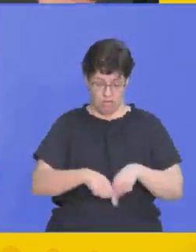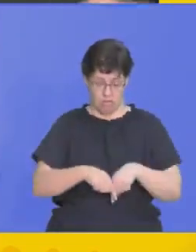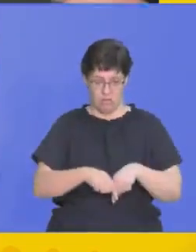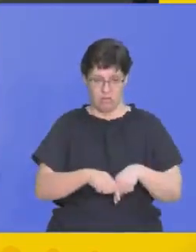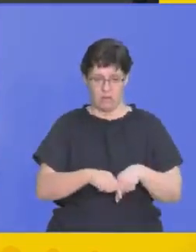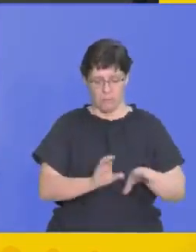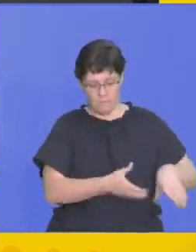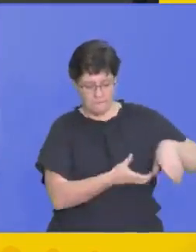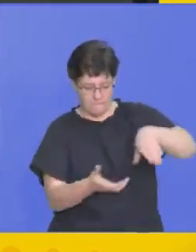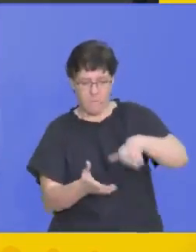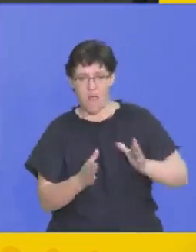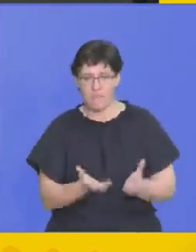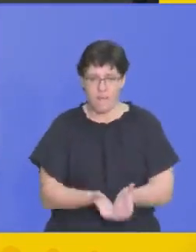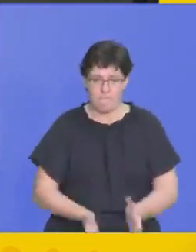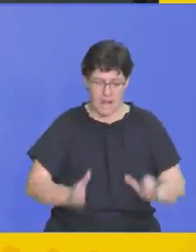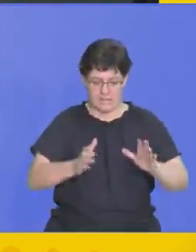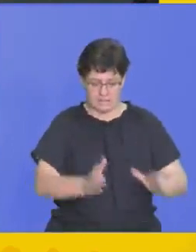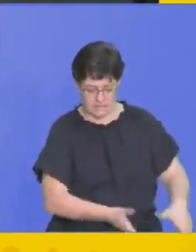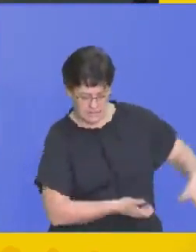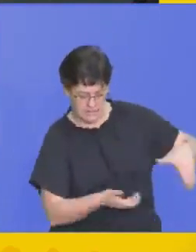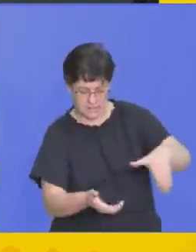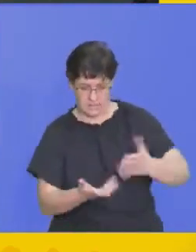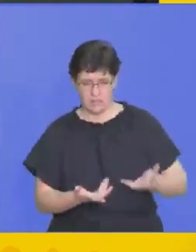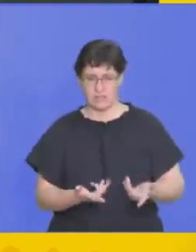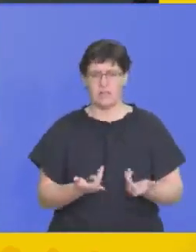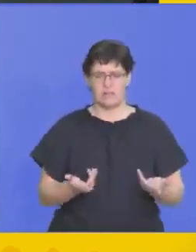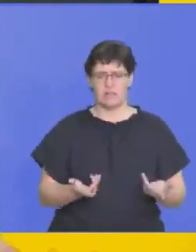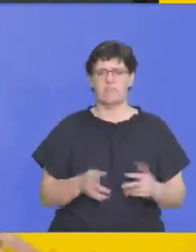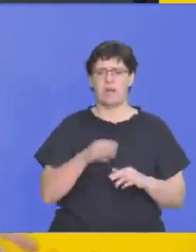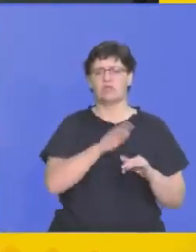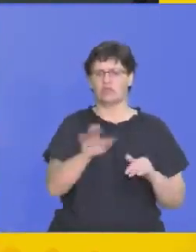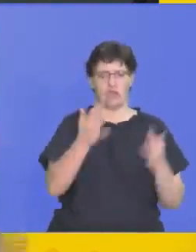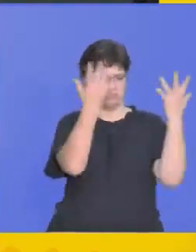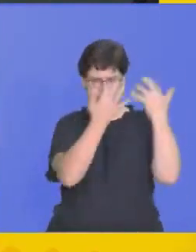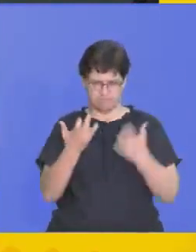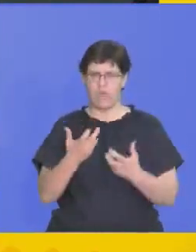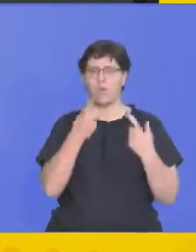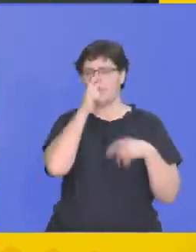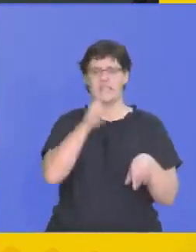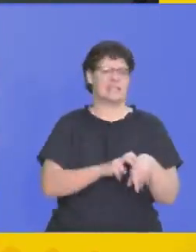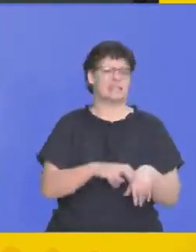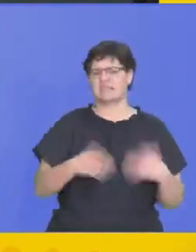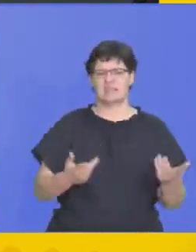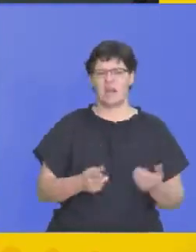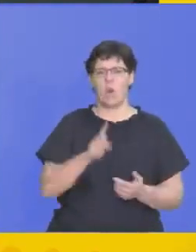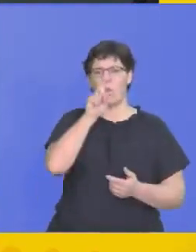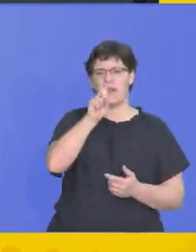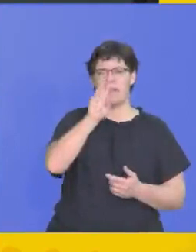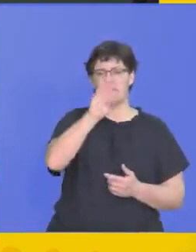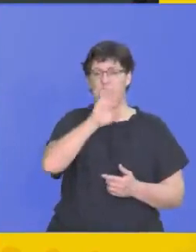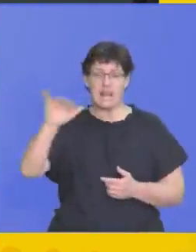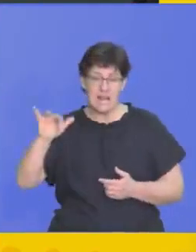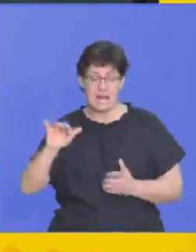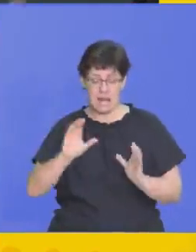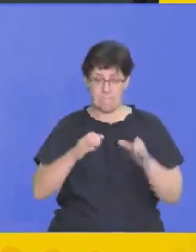filling a swimming pool, and we needed to have a bucket to fill the swimming pool. And one of my kids calculated that we needed